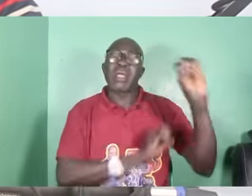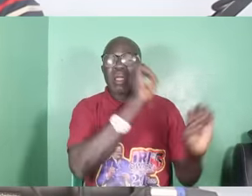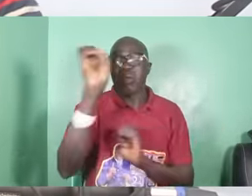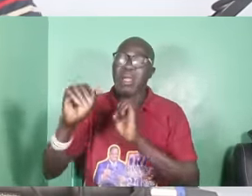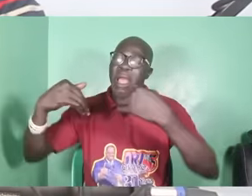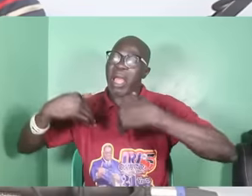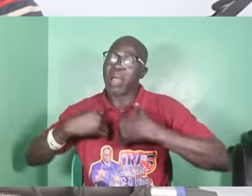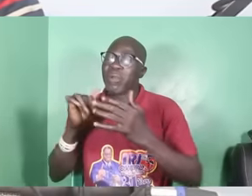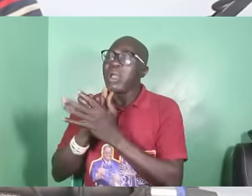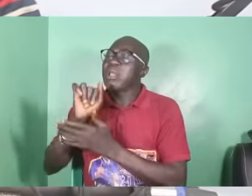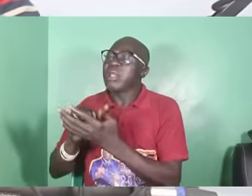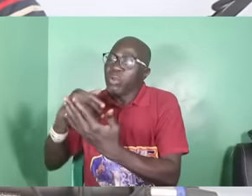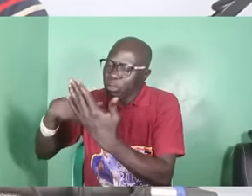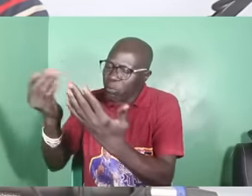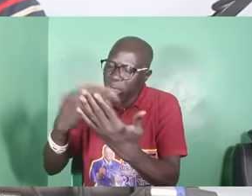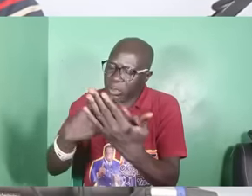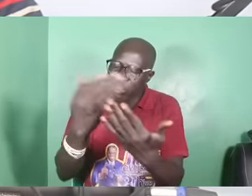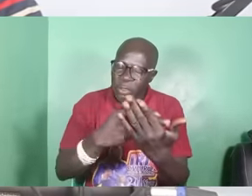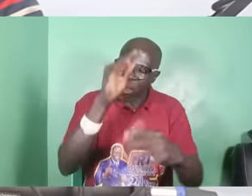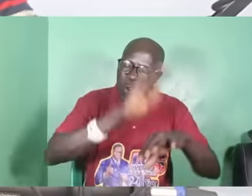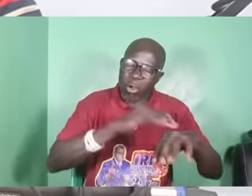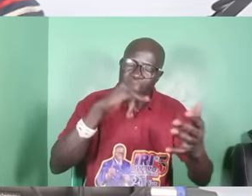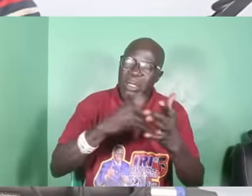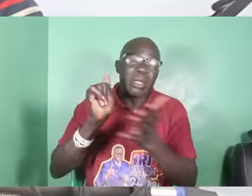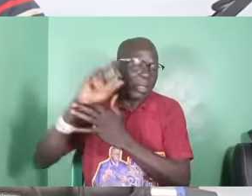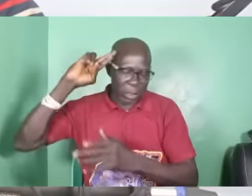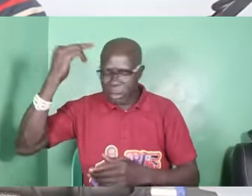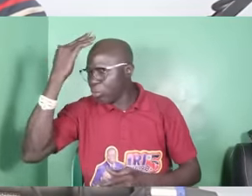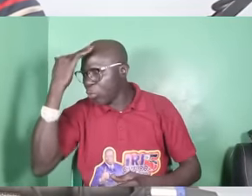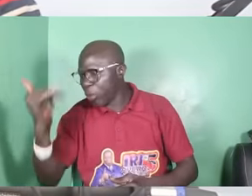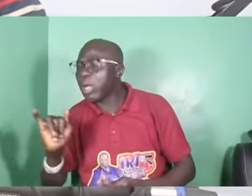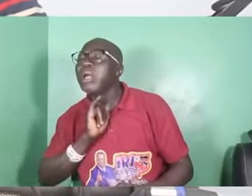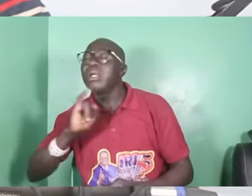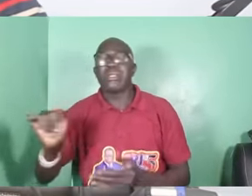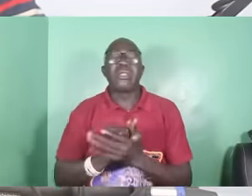Everything she possessed in life. That is where she be spending it. Because.